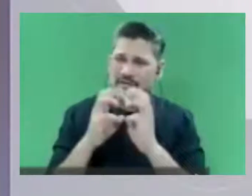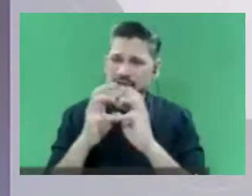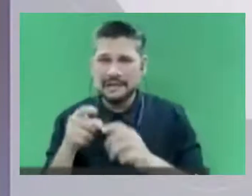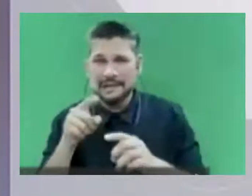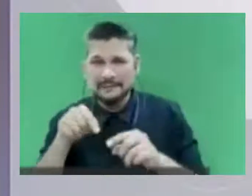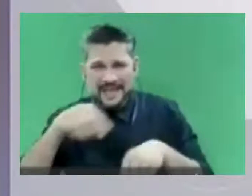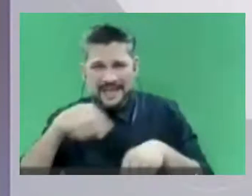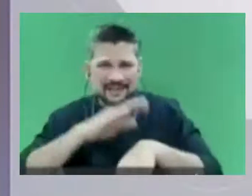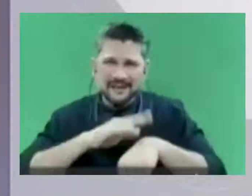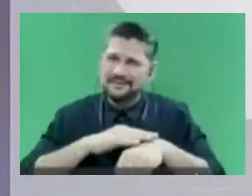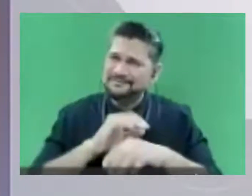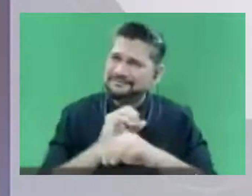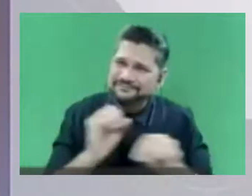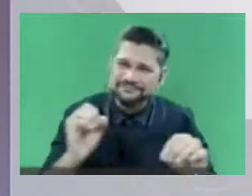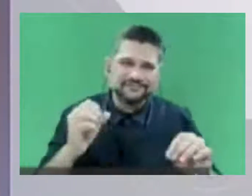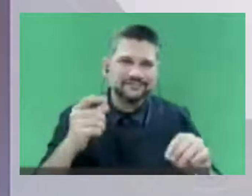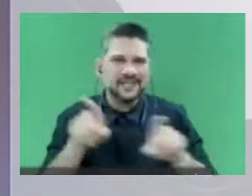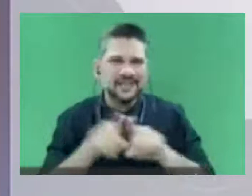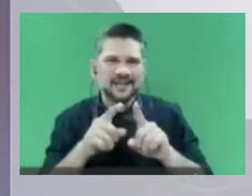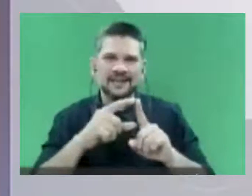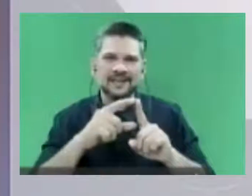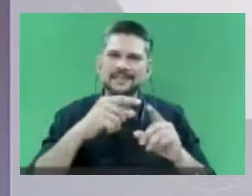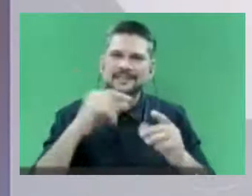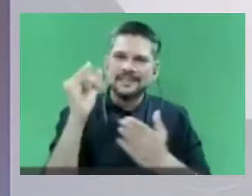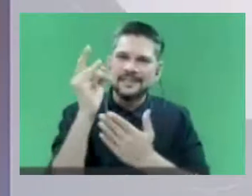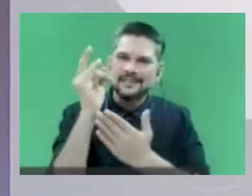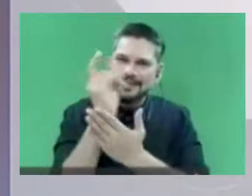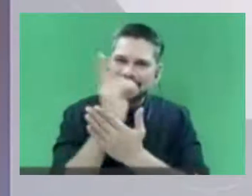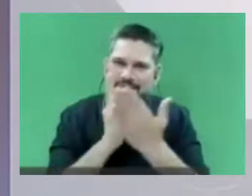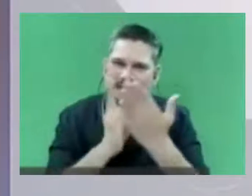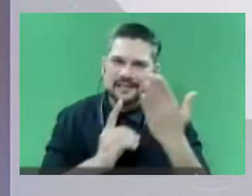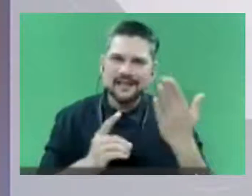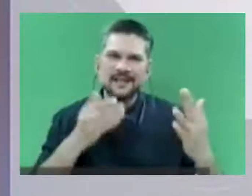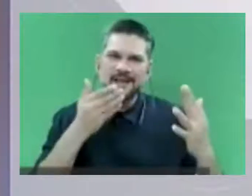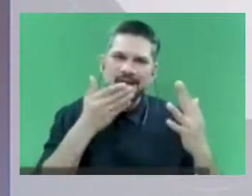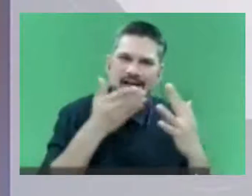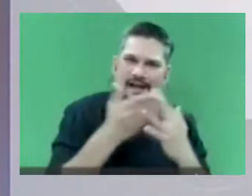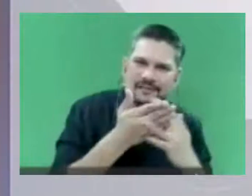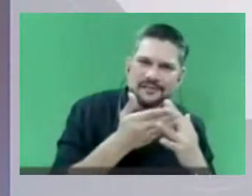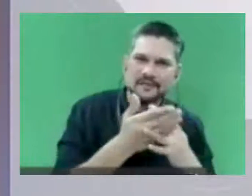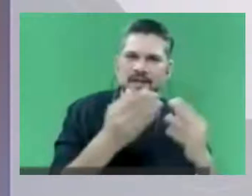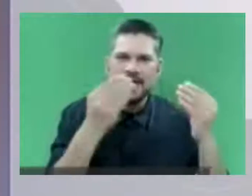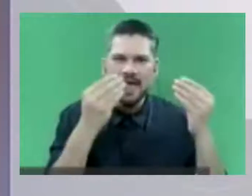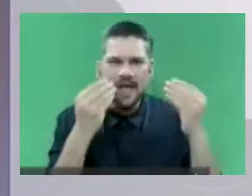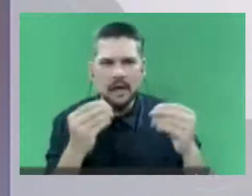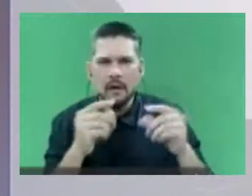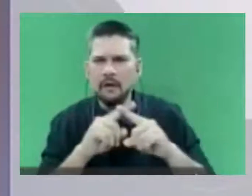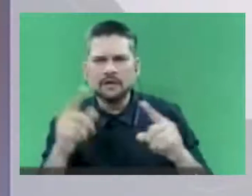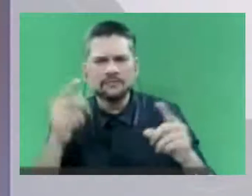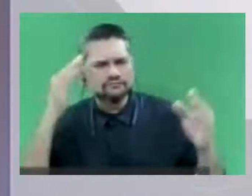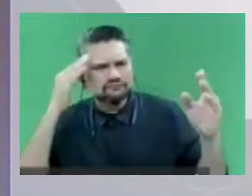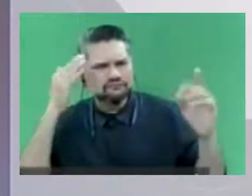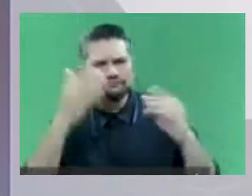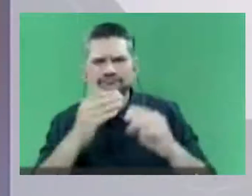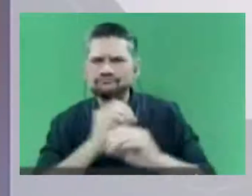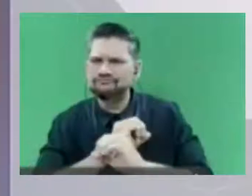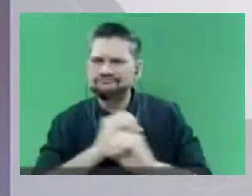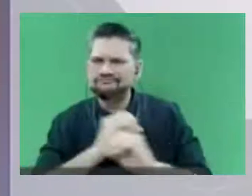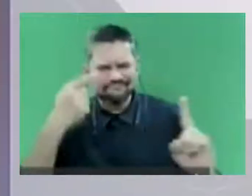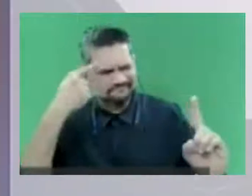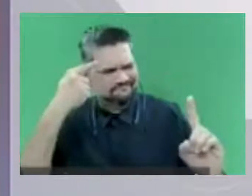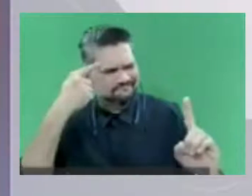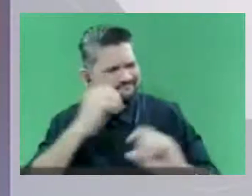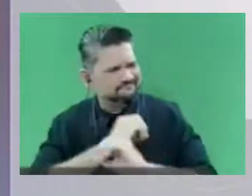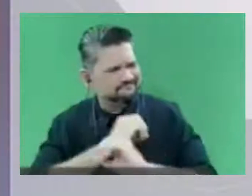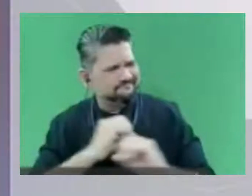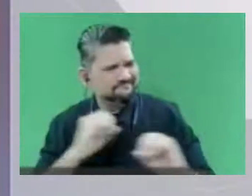accessibility standards and guidelines. I mean, it was difficult also for people in the policy, like policymakers,